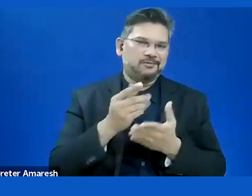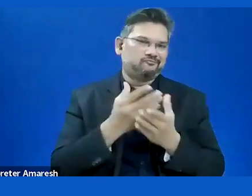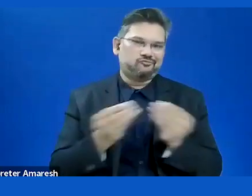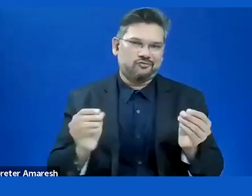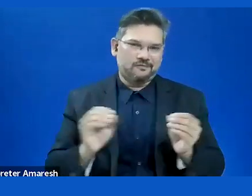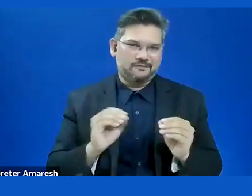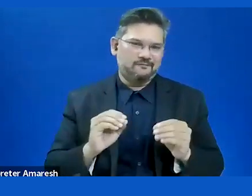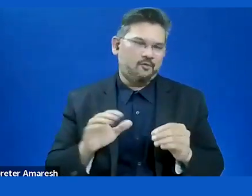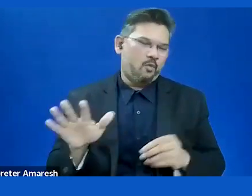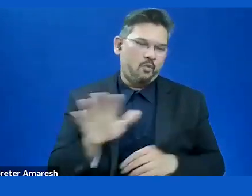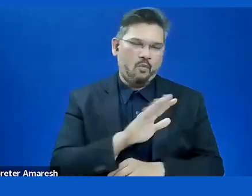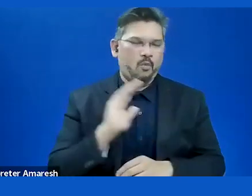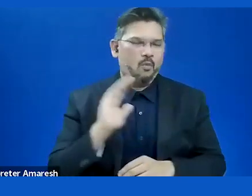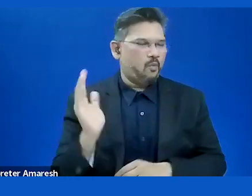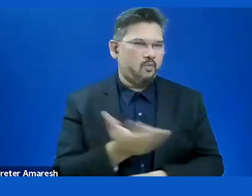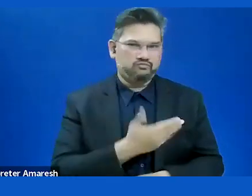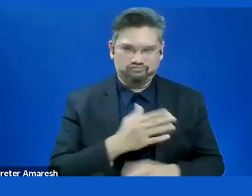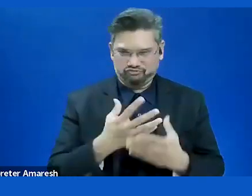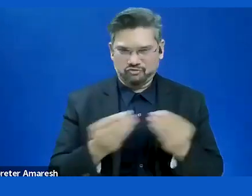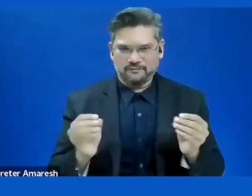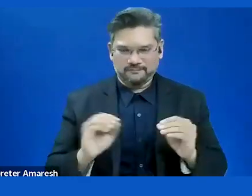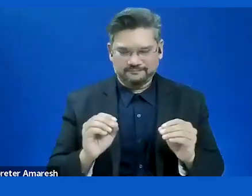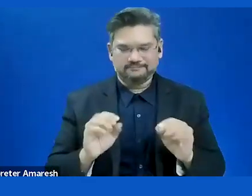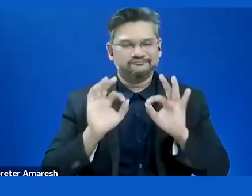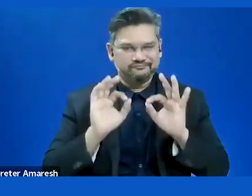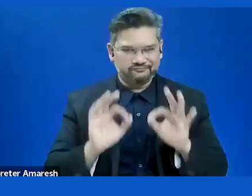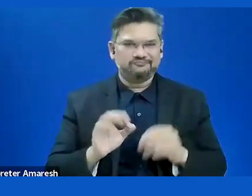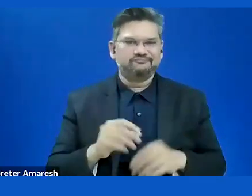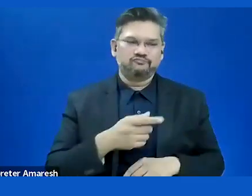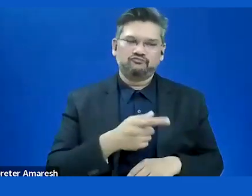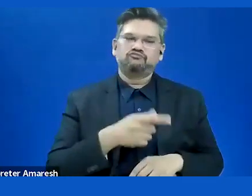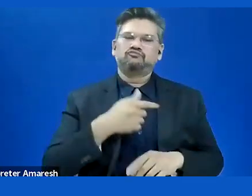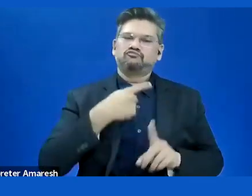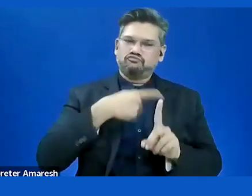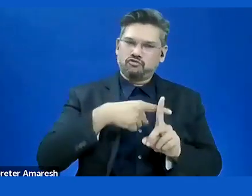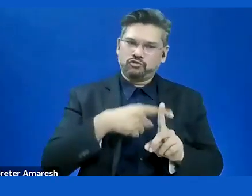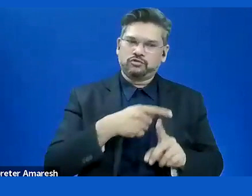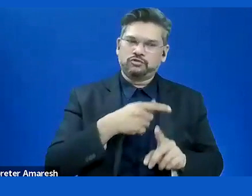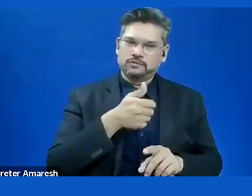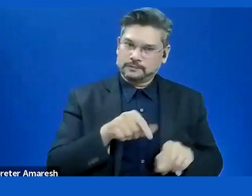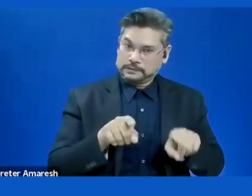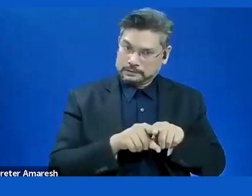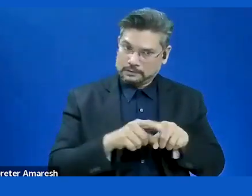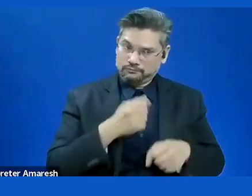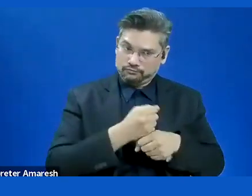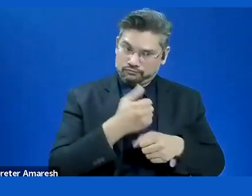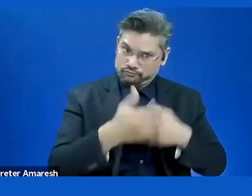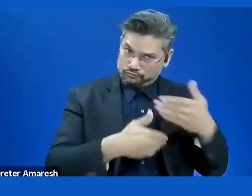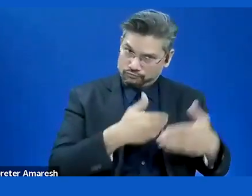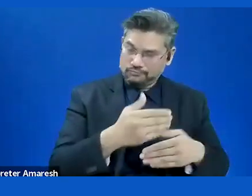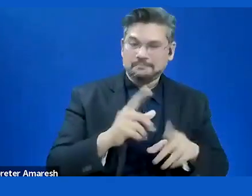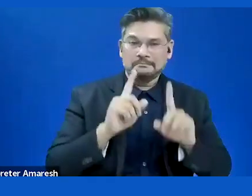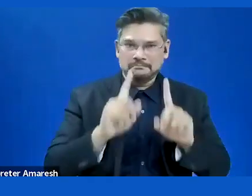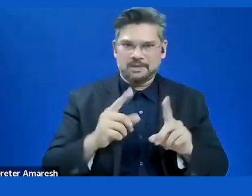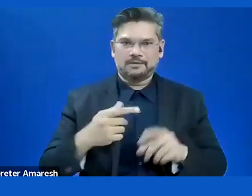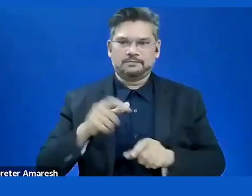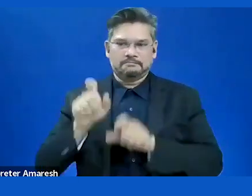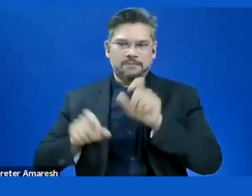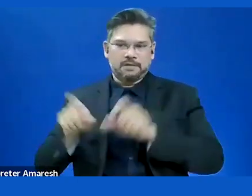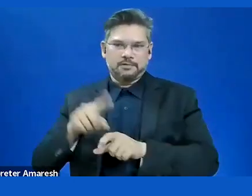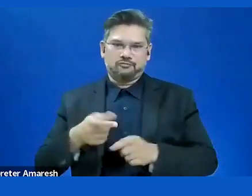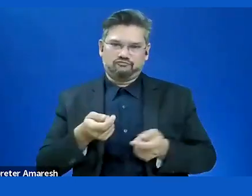it in a good way, but we also need to make sure that we have it kind of in the hands of humans as long as we